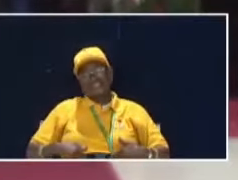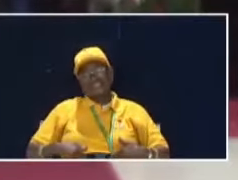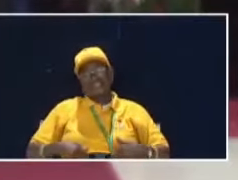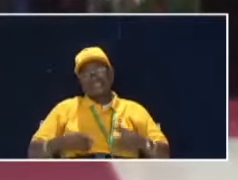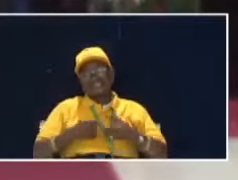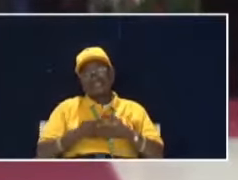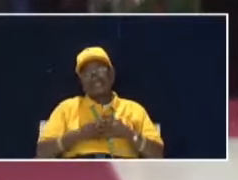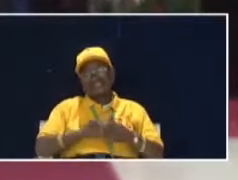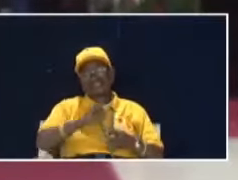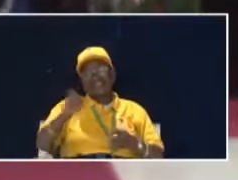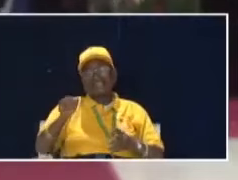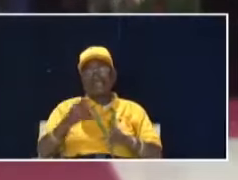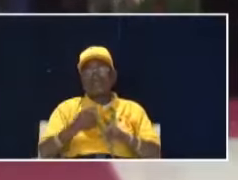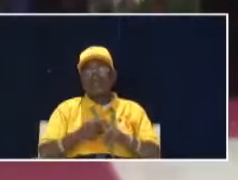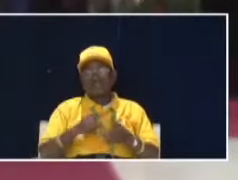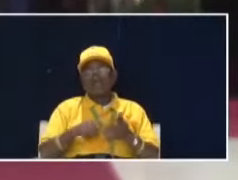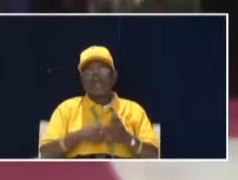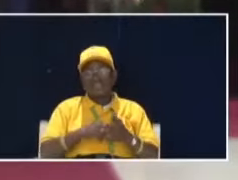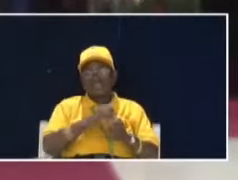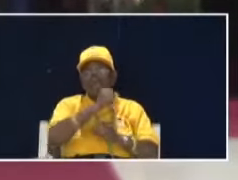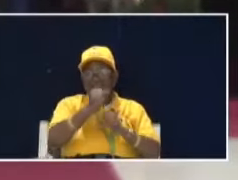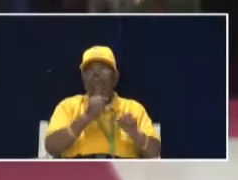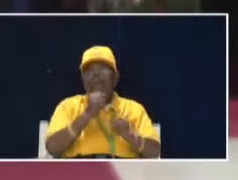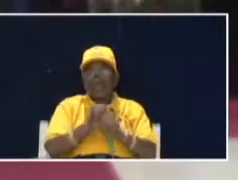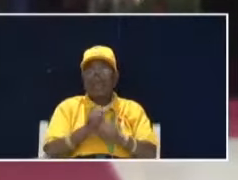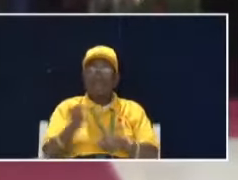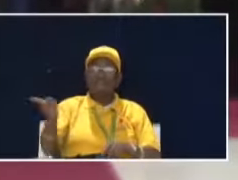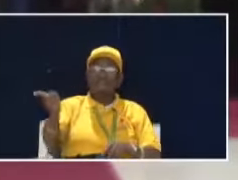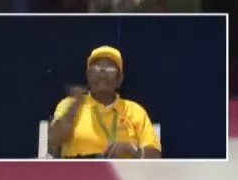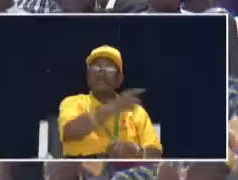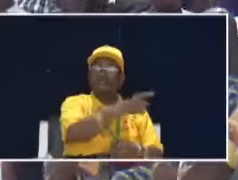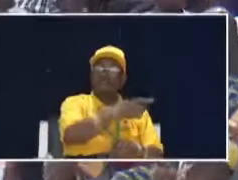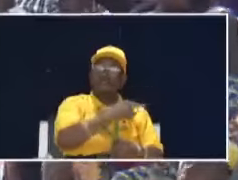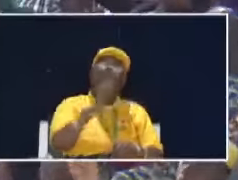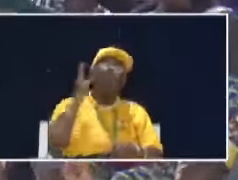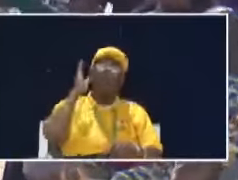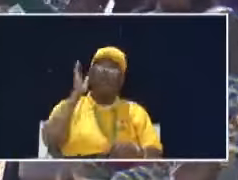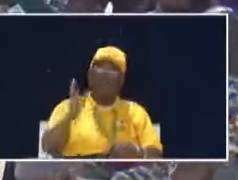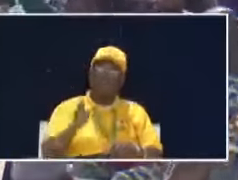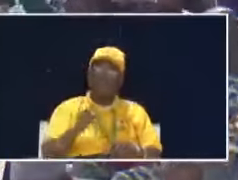Beginning from this year, you begin to see the invisible.